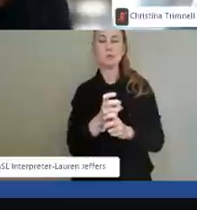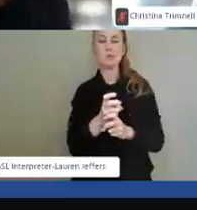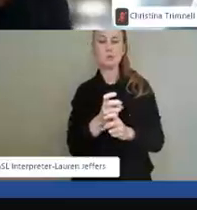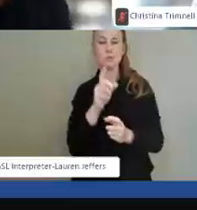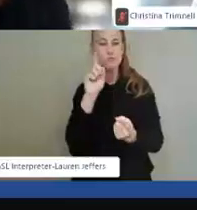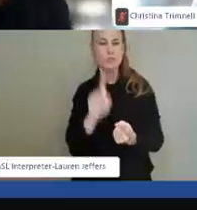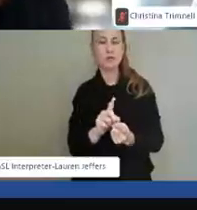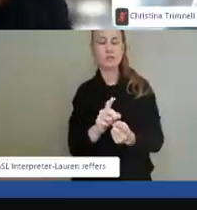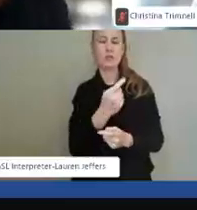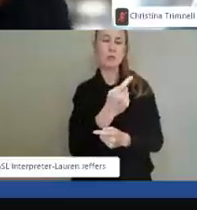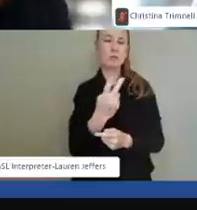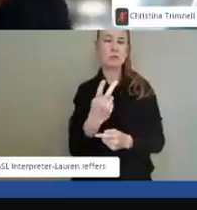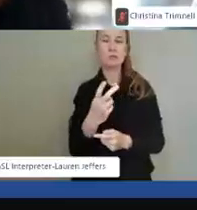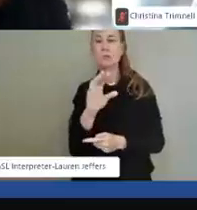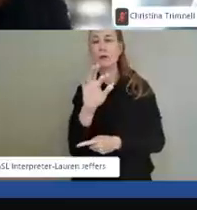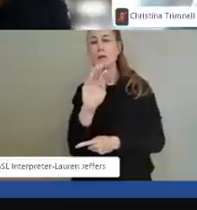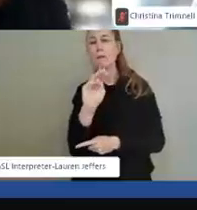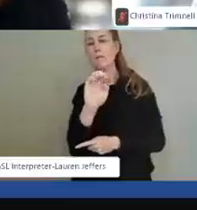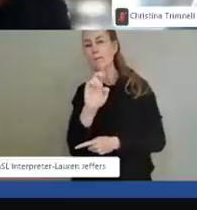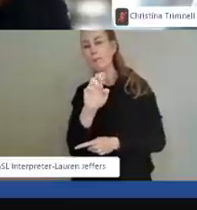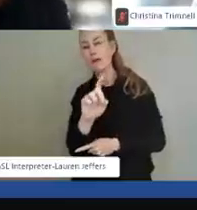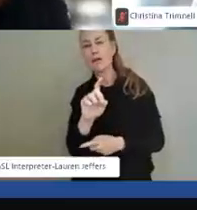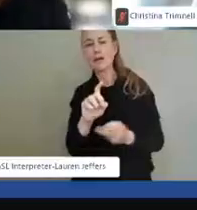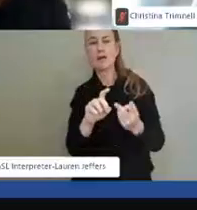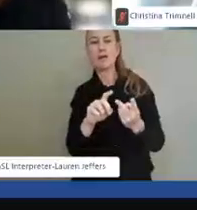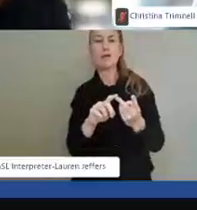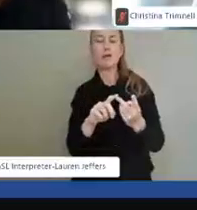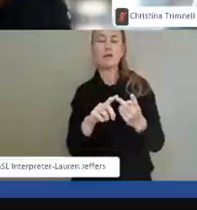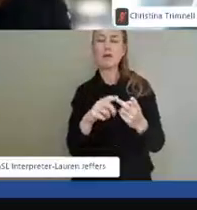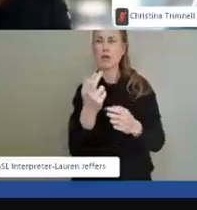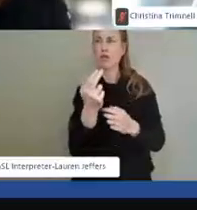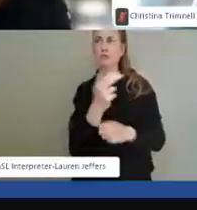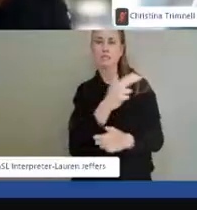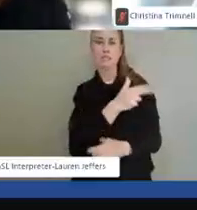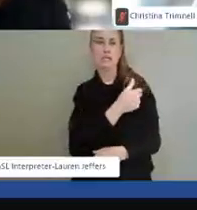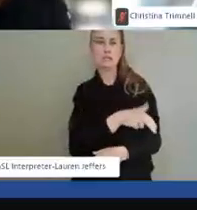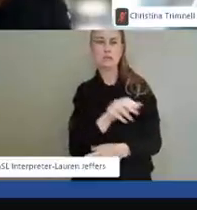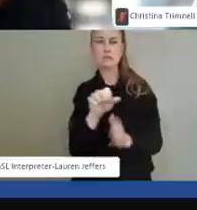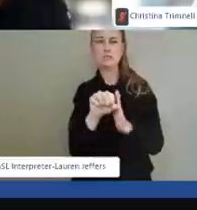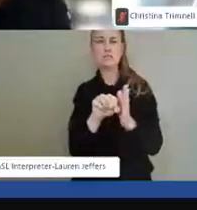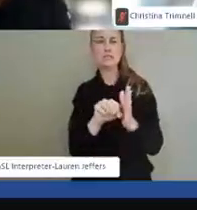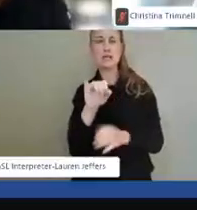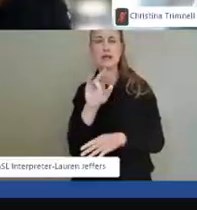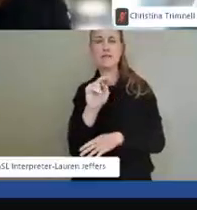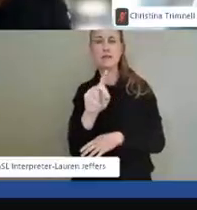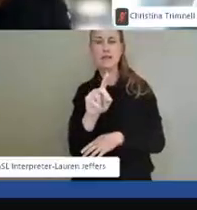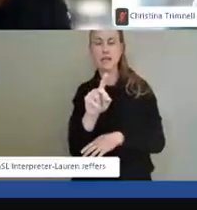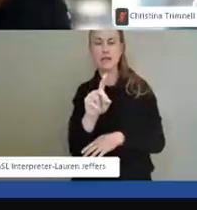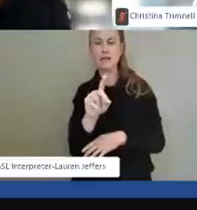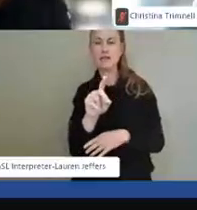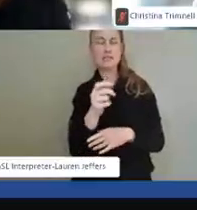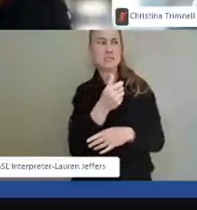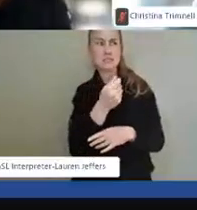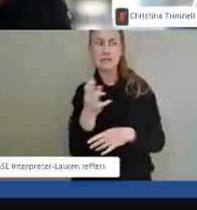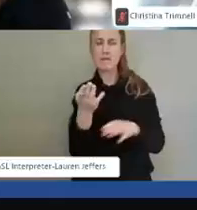of rural hospitals. There's 13 hospitals in the state of Indiana that are closing, a lot of them in the